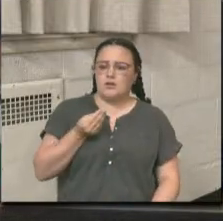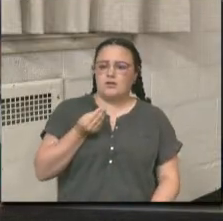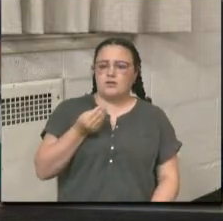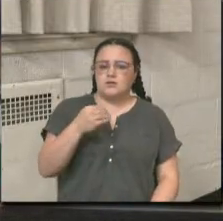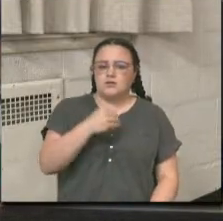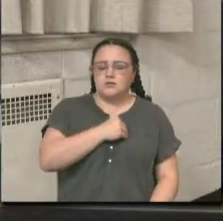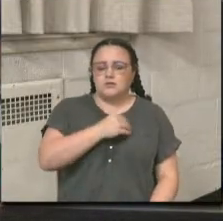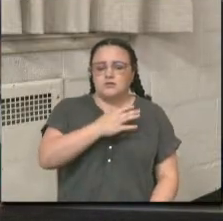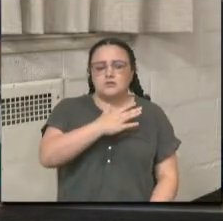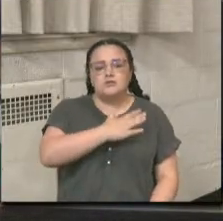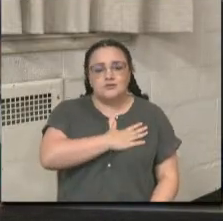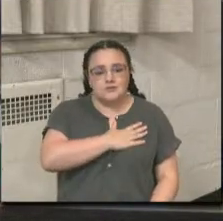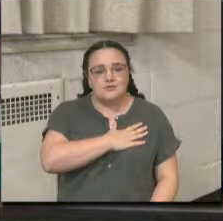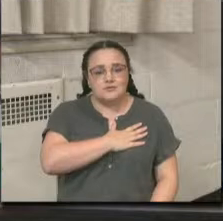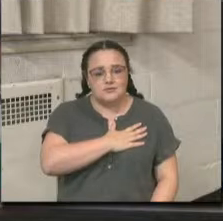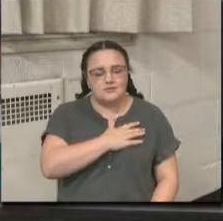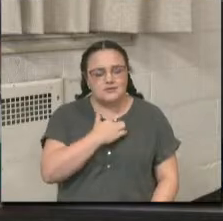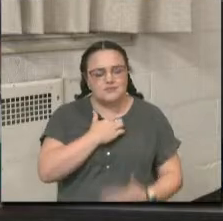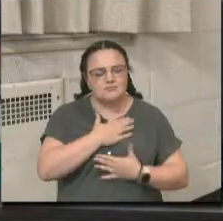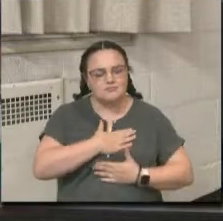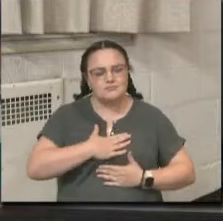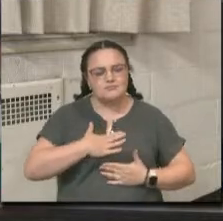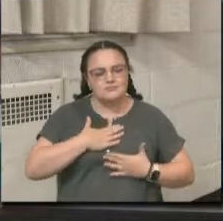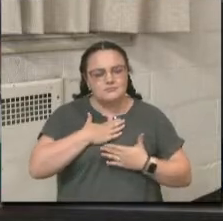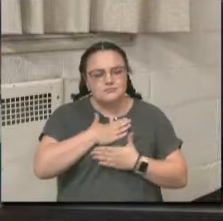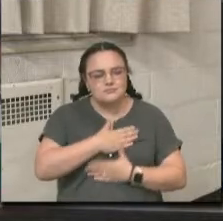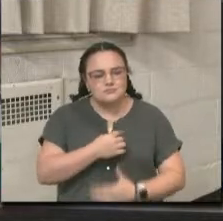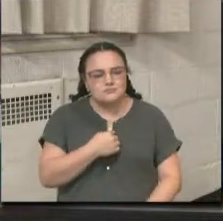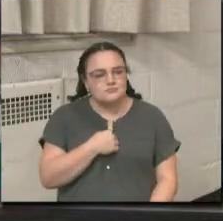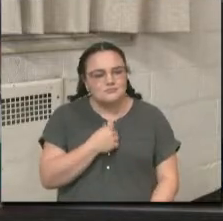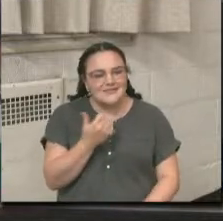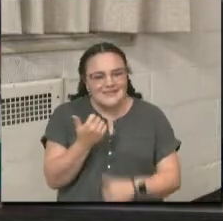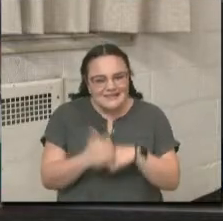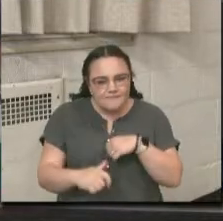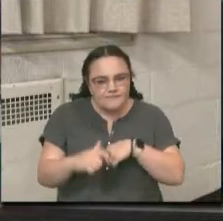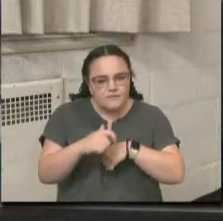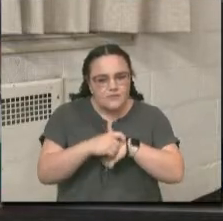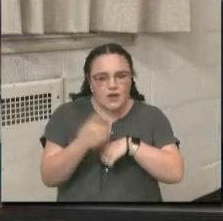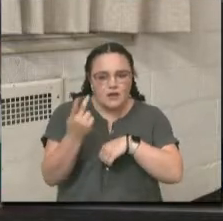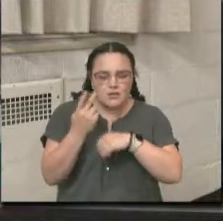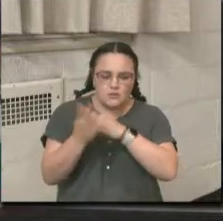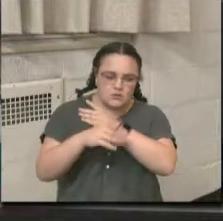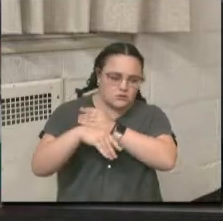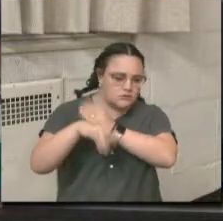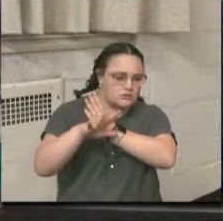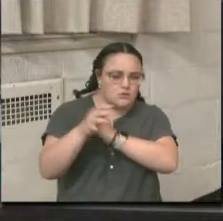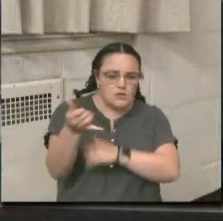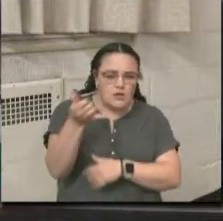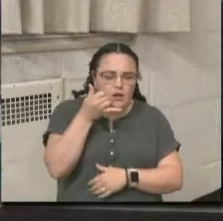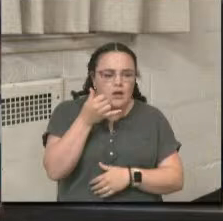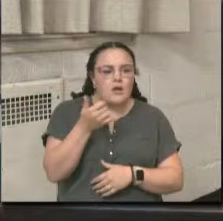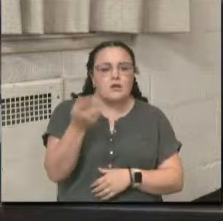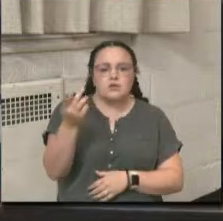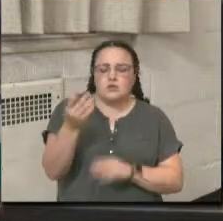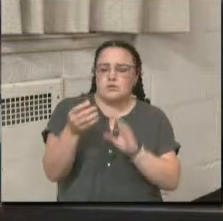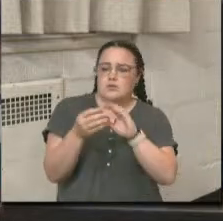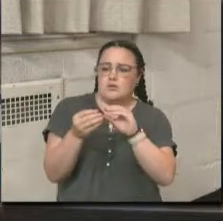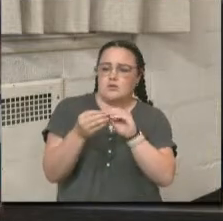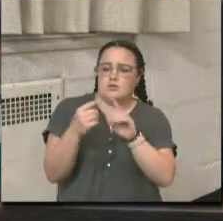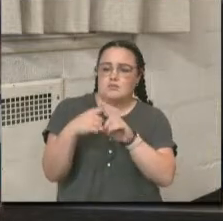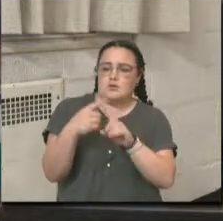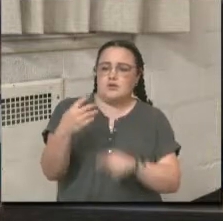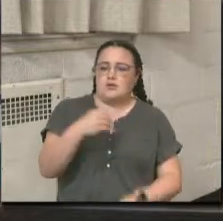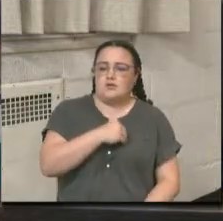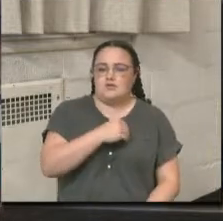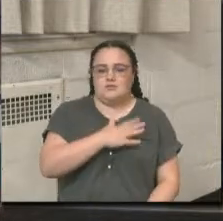appreciative. It truly has been. Every single time, every single phone call. So I thank you for that. All right, I'm